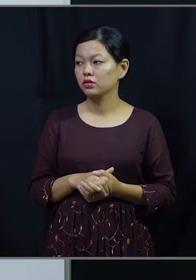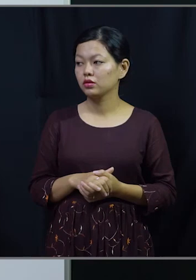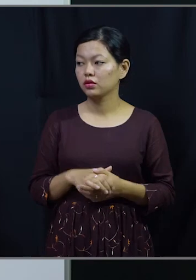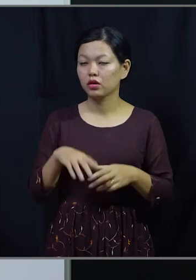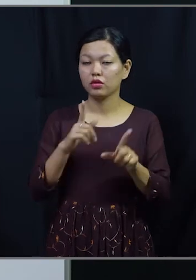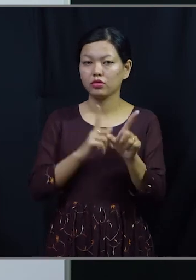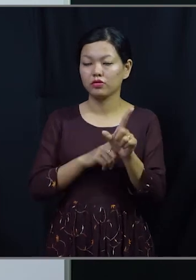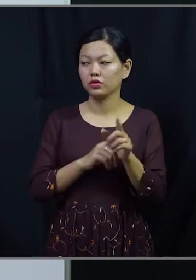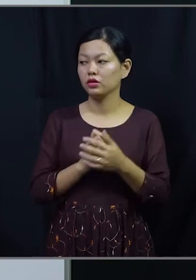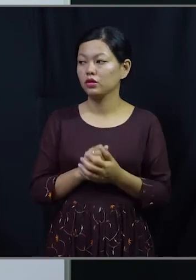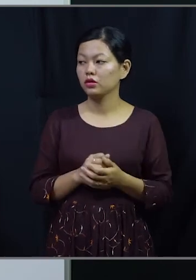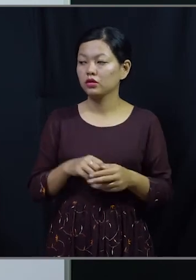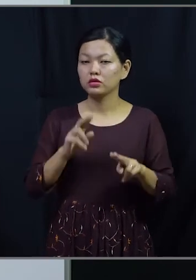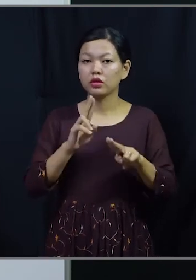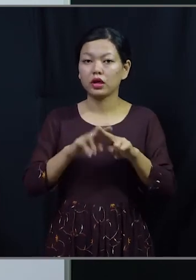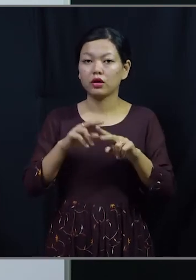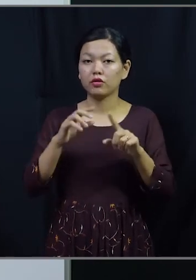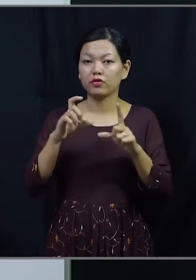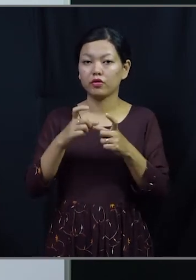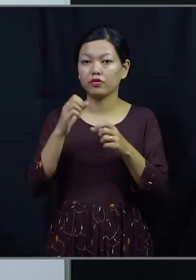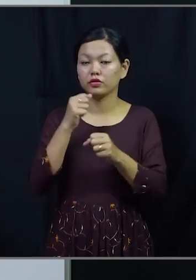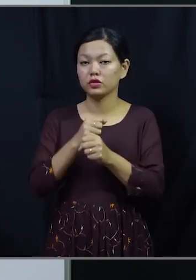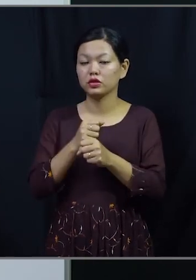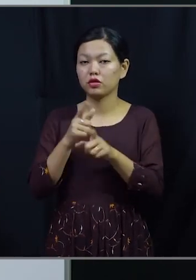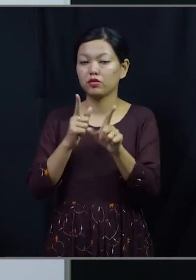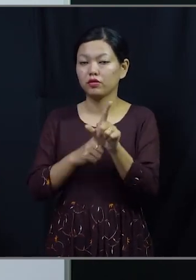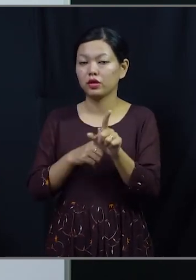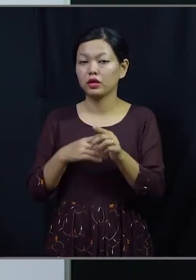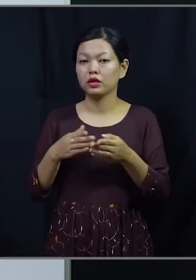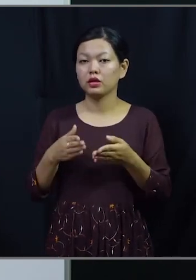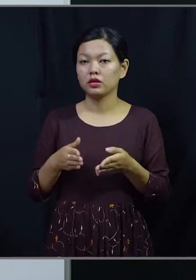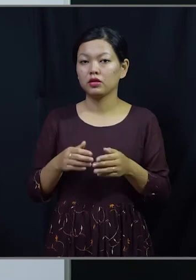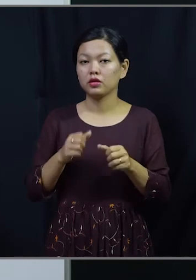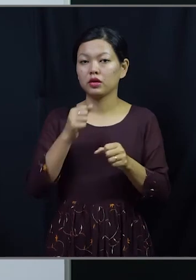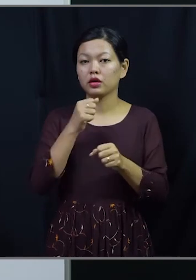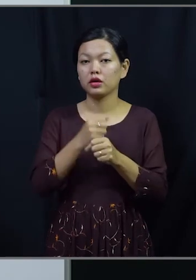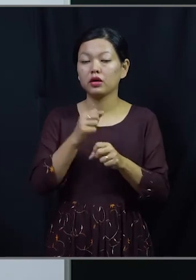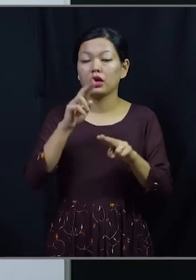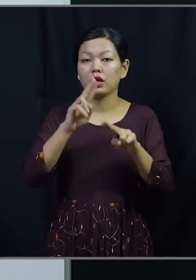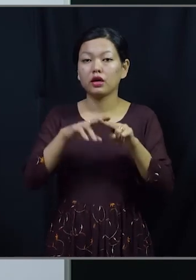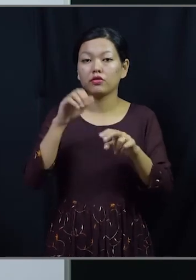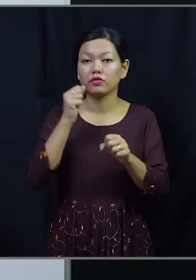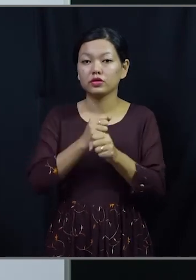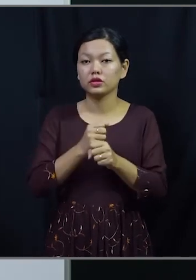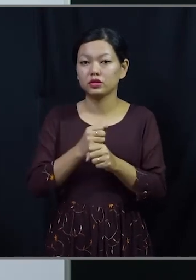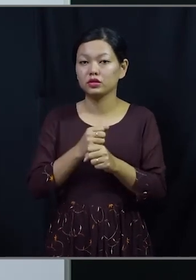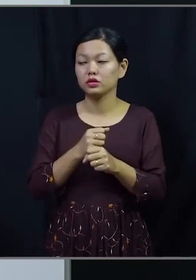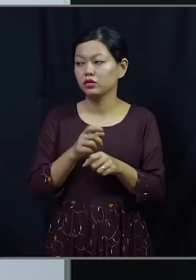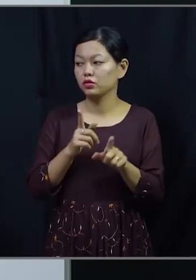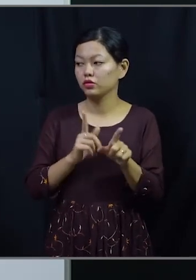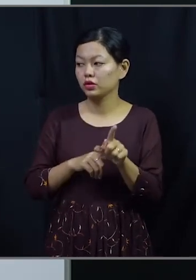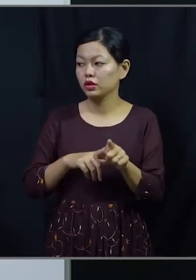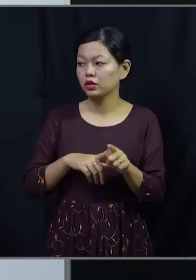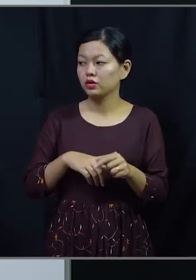of y, that is f of g of y. So that is f of g of y is root over